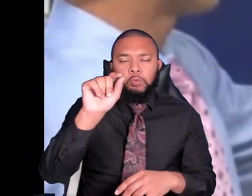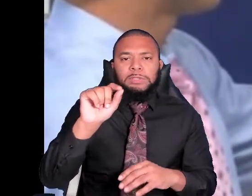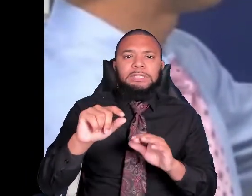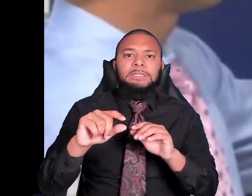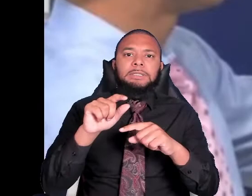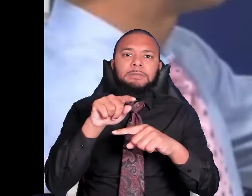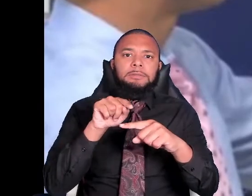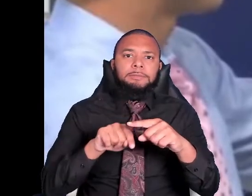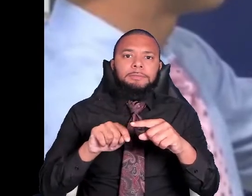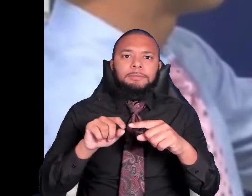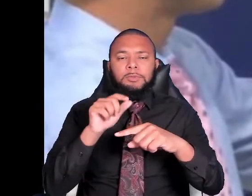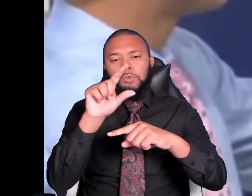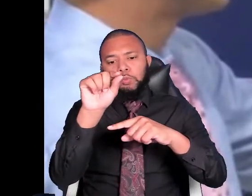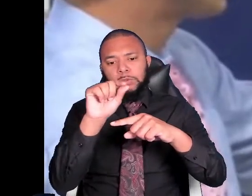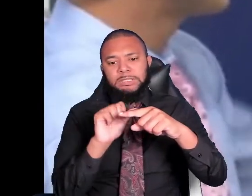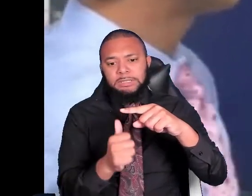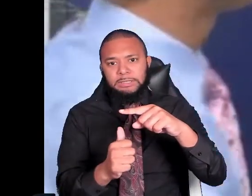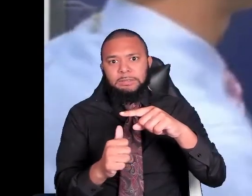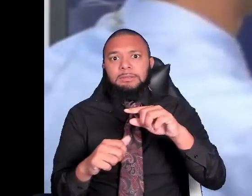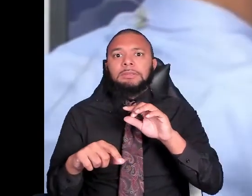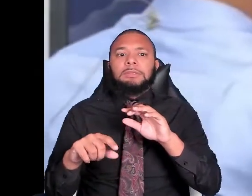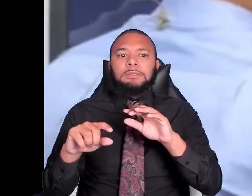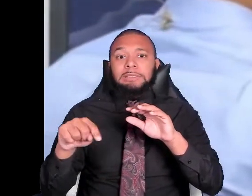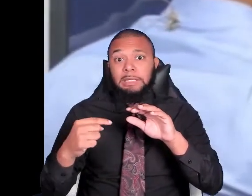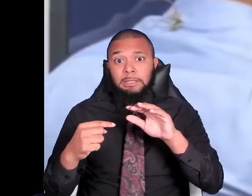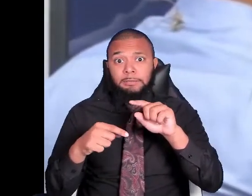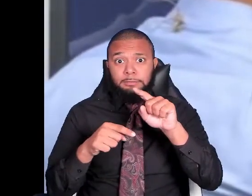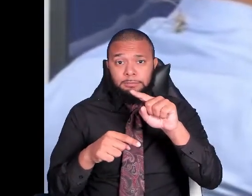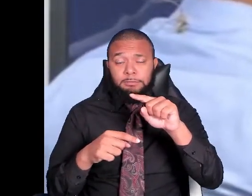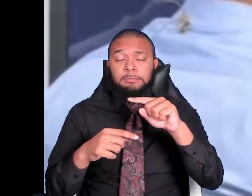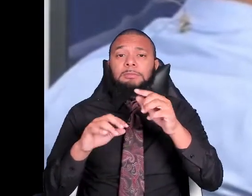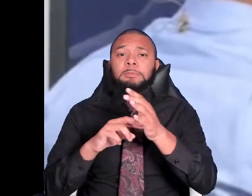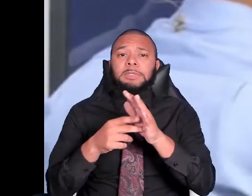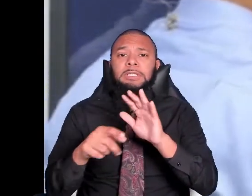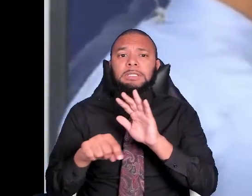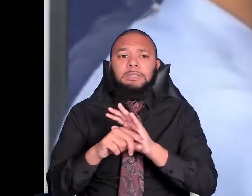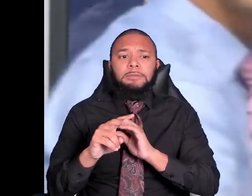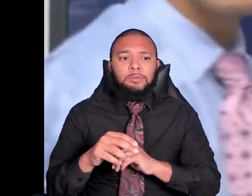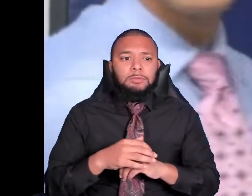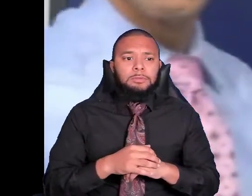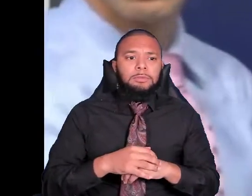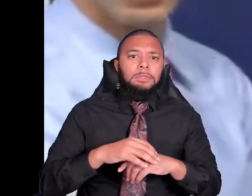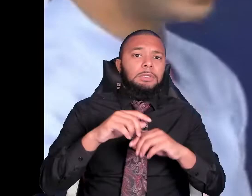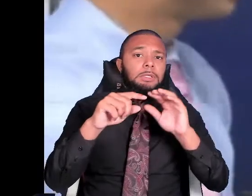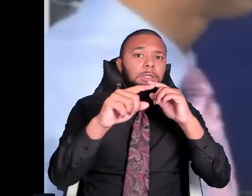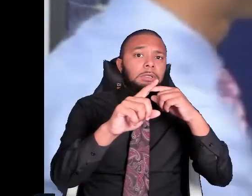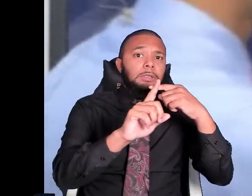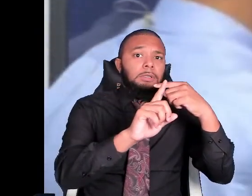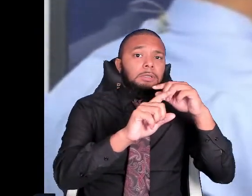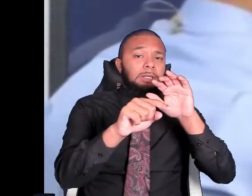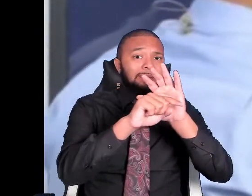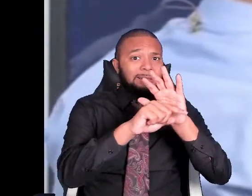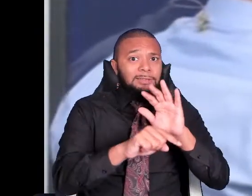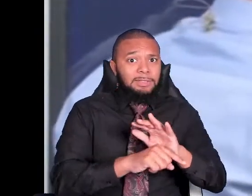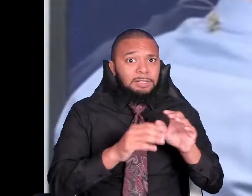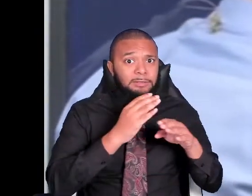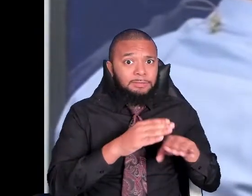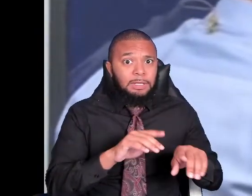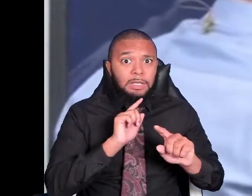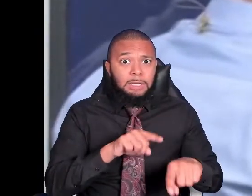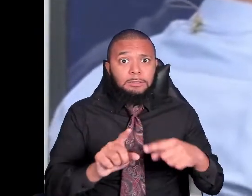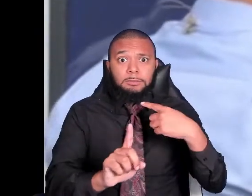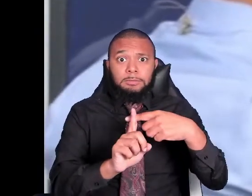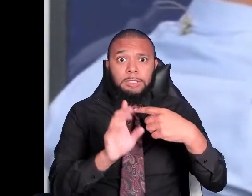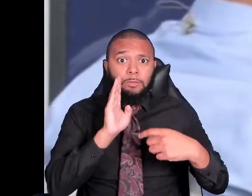negative 5 divided by negative 10, negative divided by negative is a positive. So that's